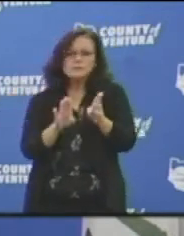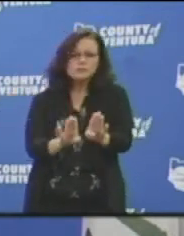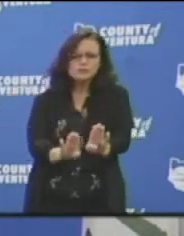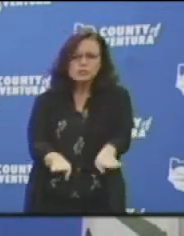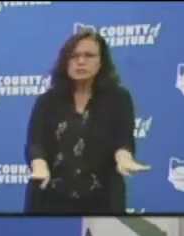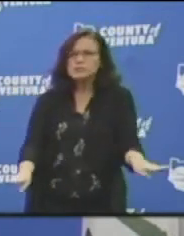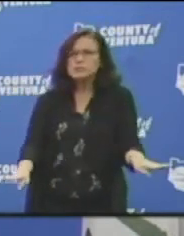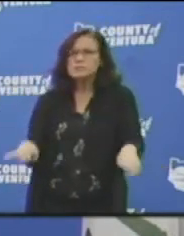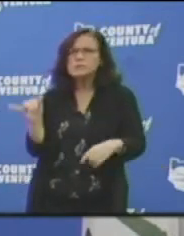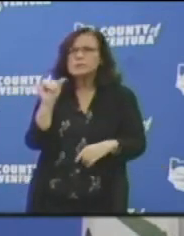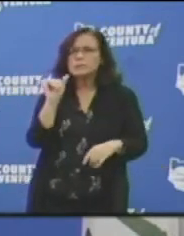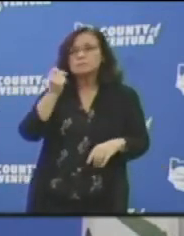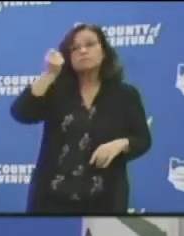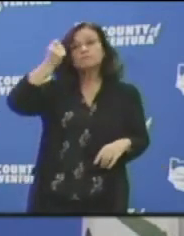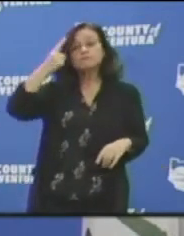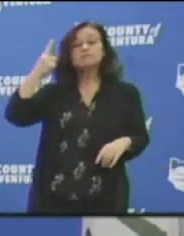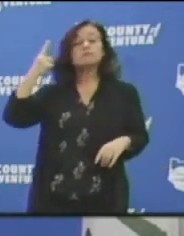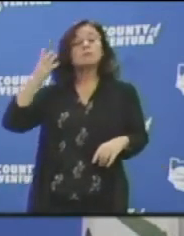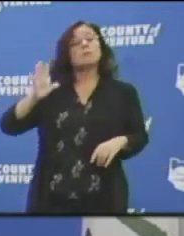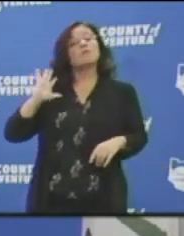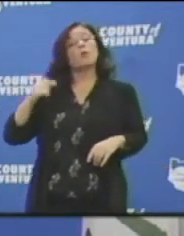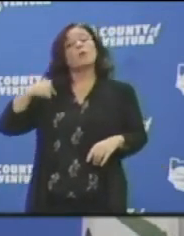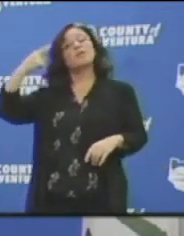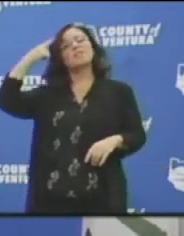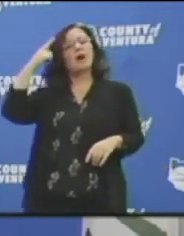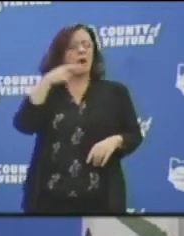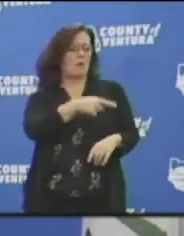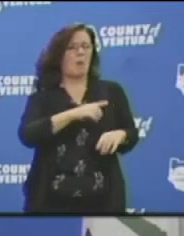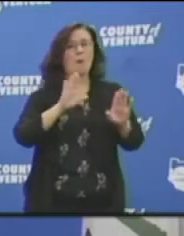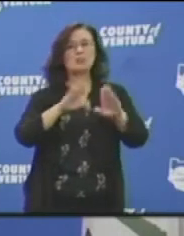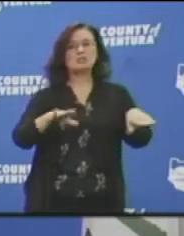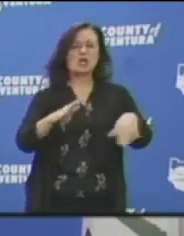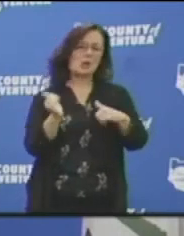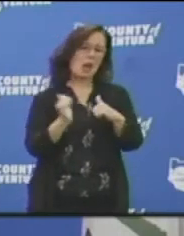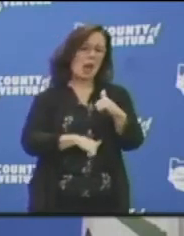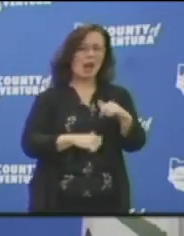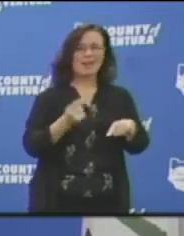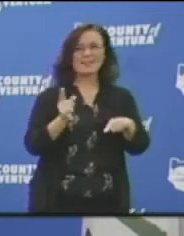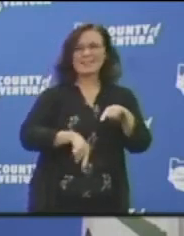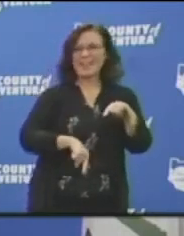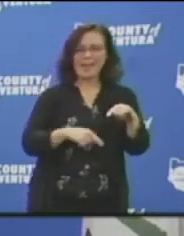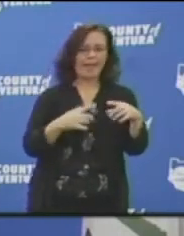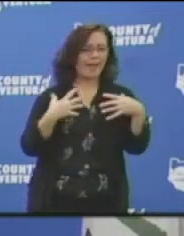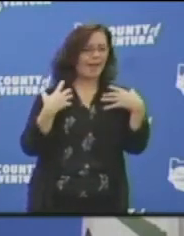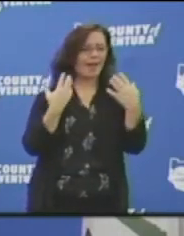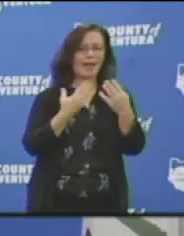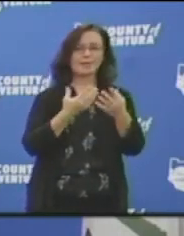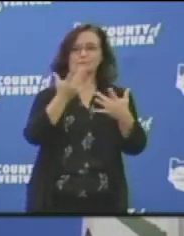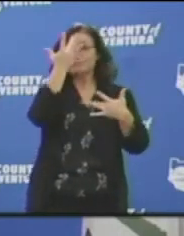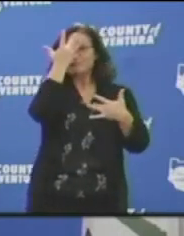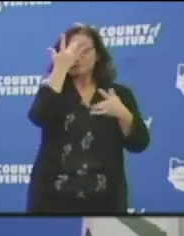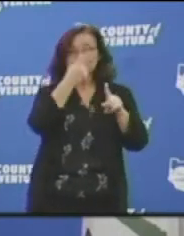opposed to before where we thought they were not as susceptible to this disease.